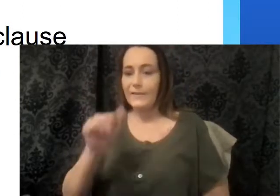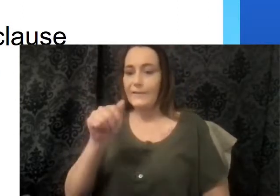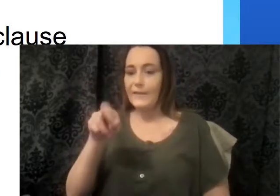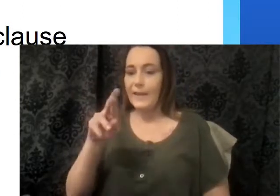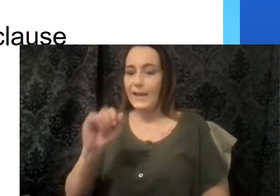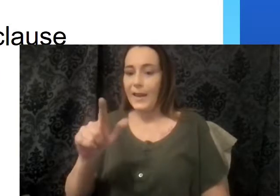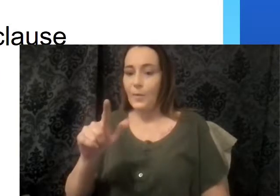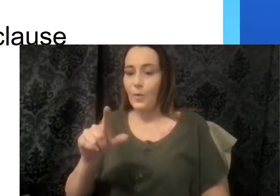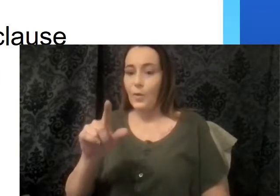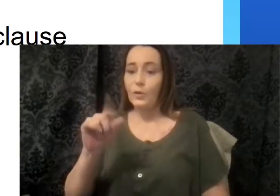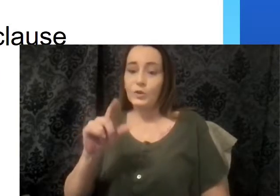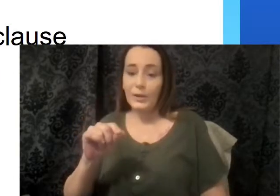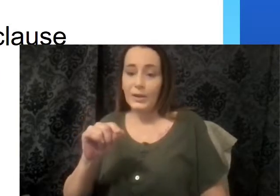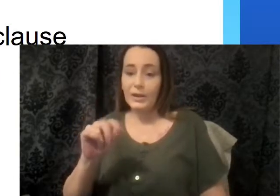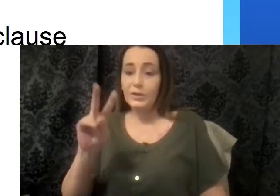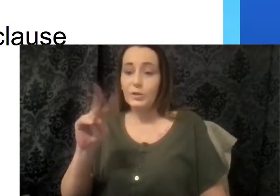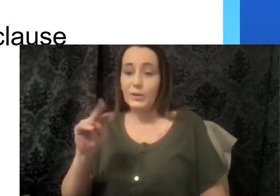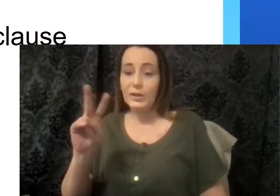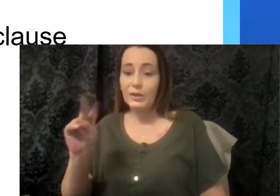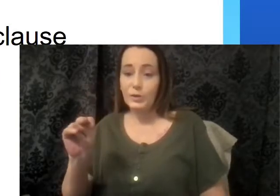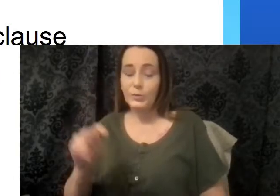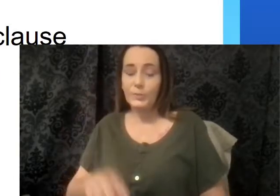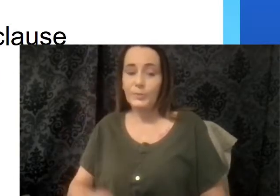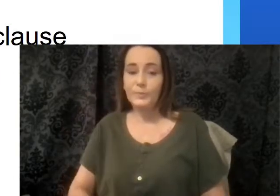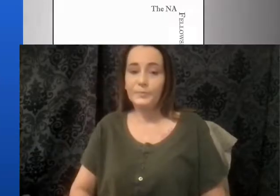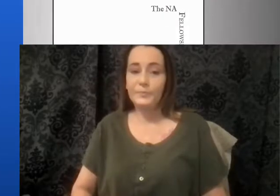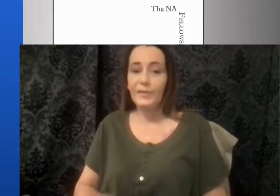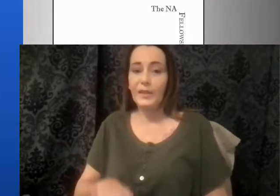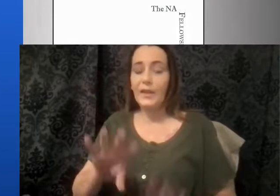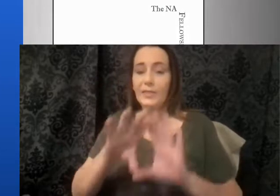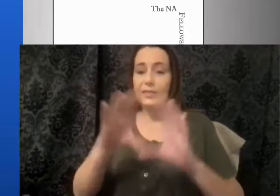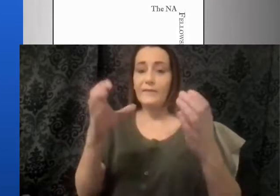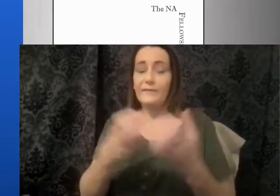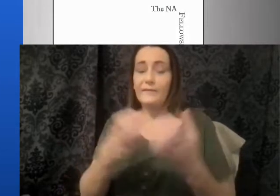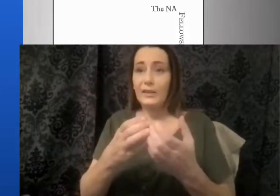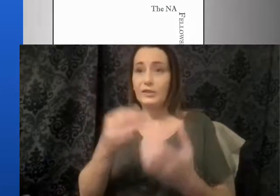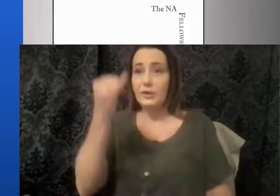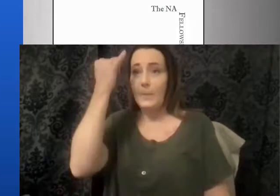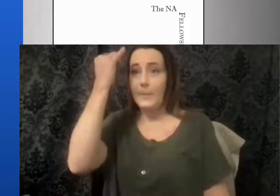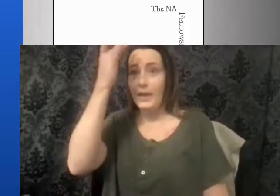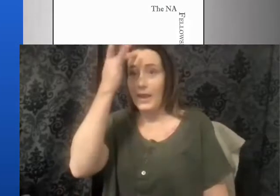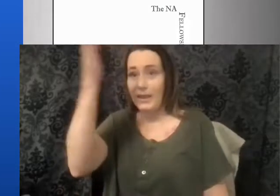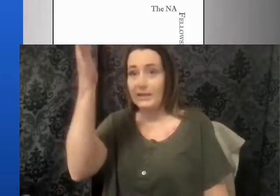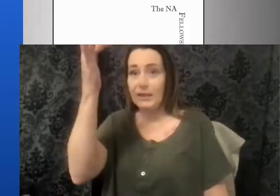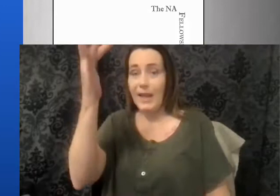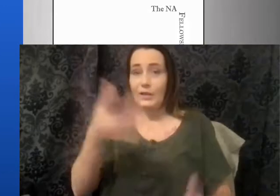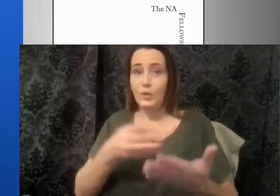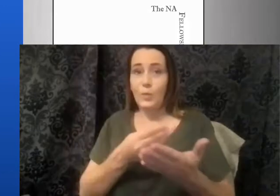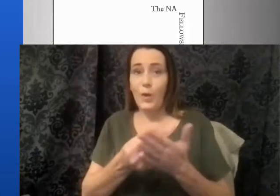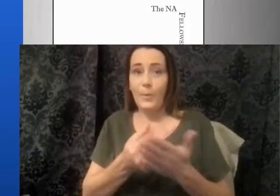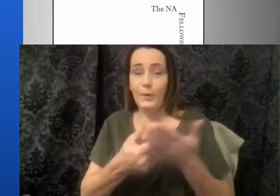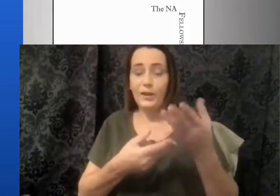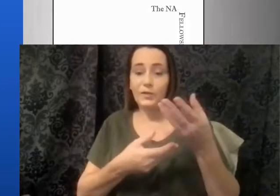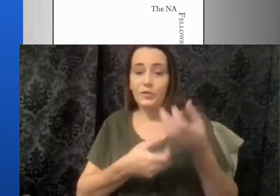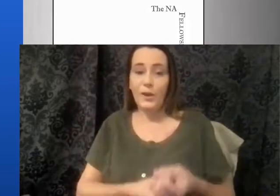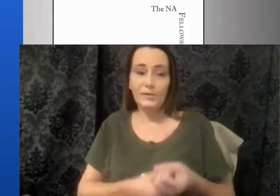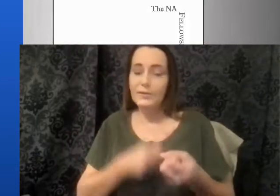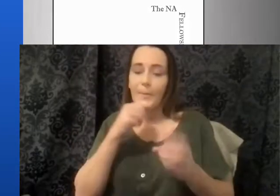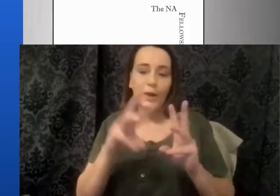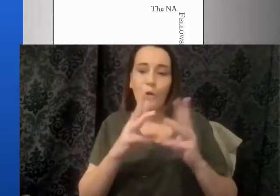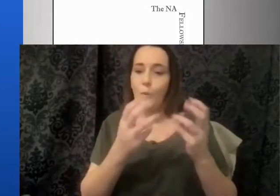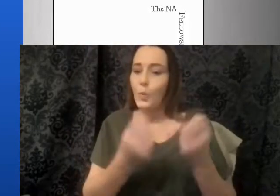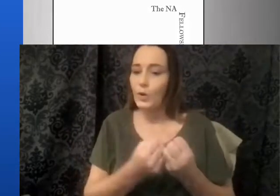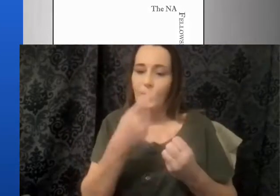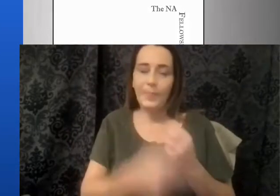So, okay, so the Fellowship Intellectual Property Trust. I'm not going to do a workshop on this. This is a very long